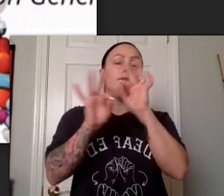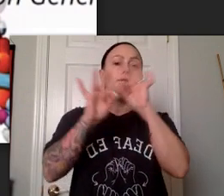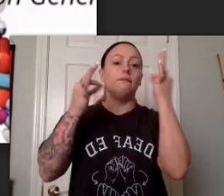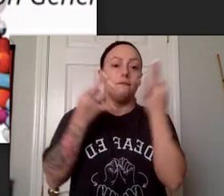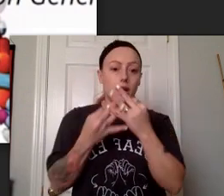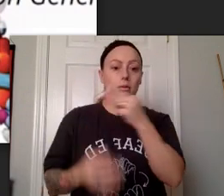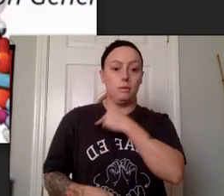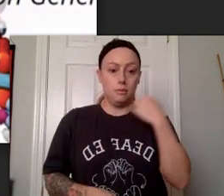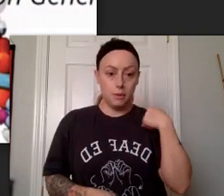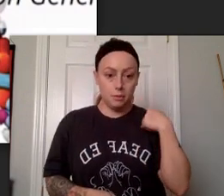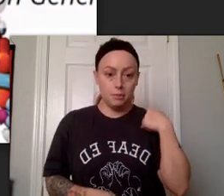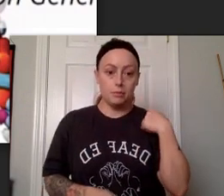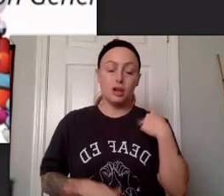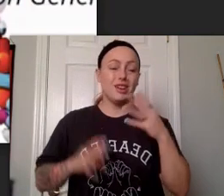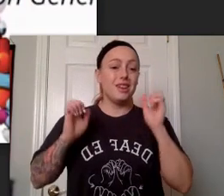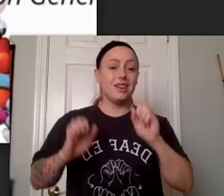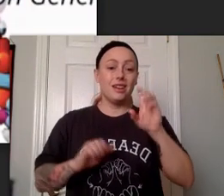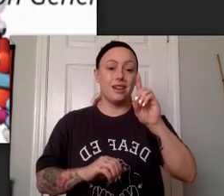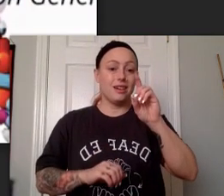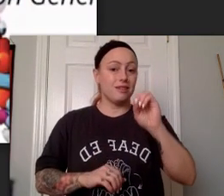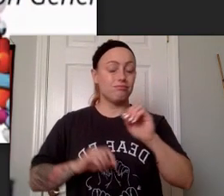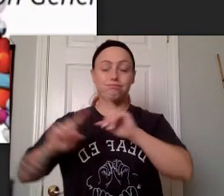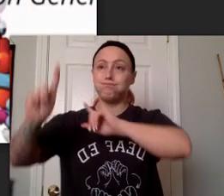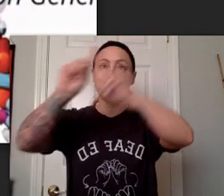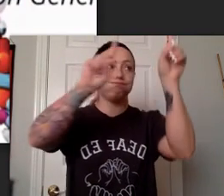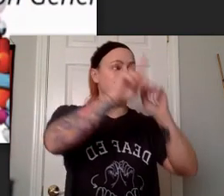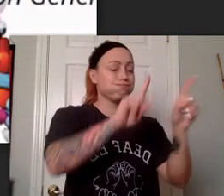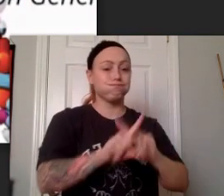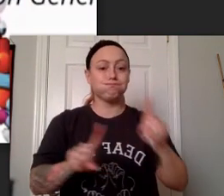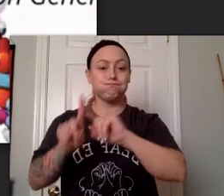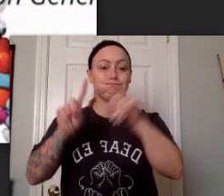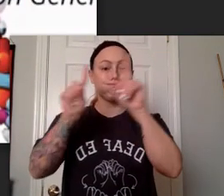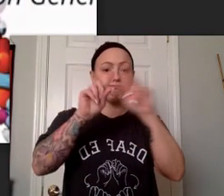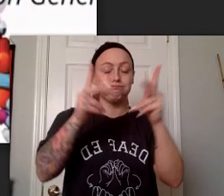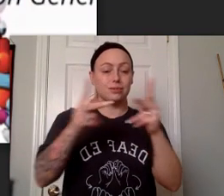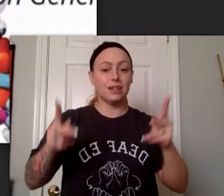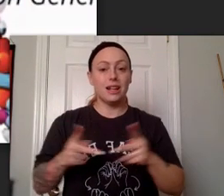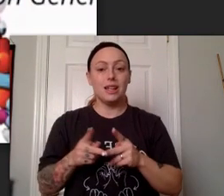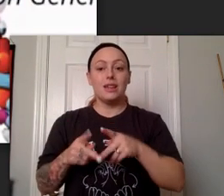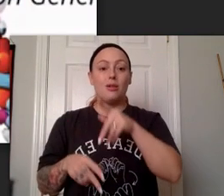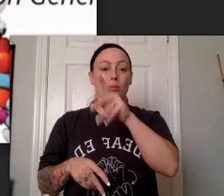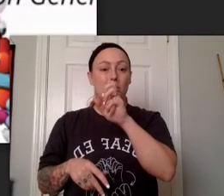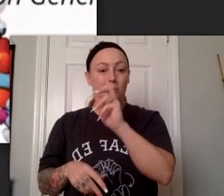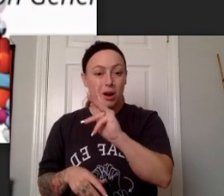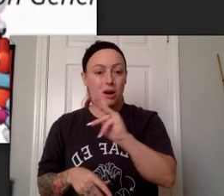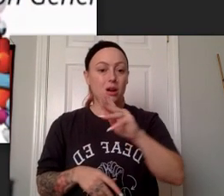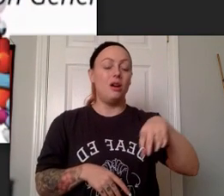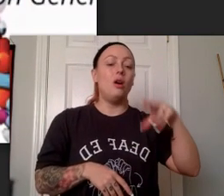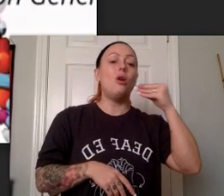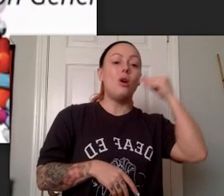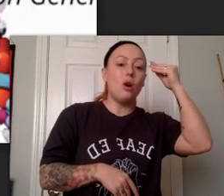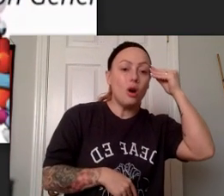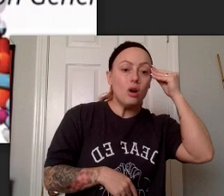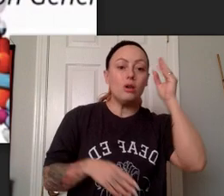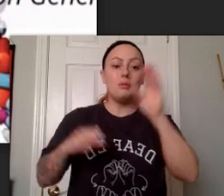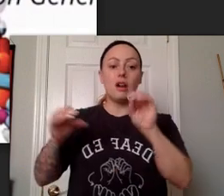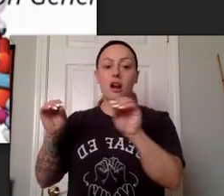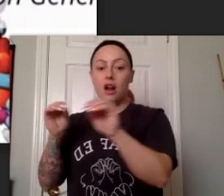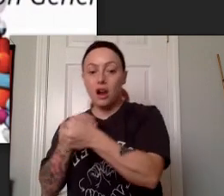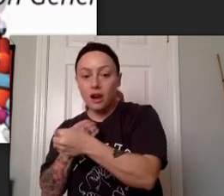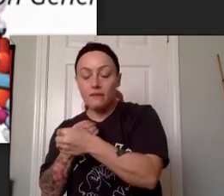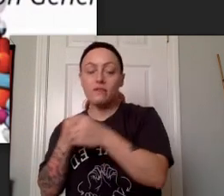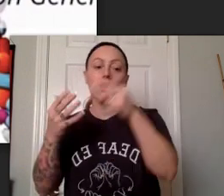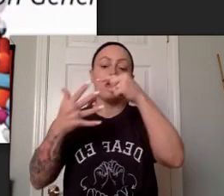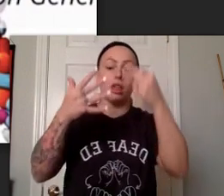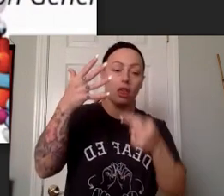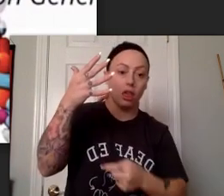parks, schools, businesses, homes, offices, anywhere and everywhere. So just by knowing people and leaving our